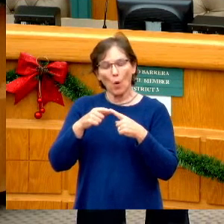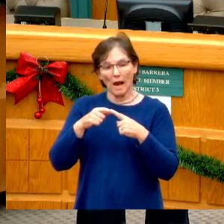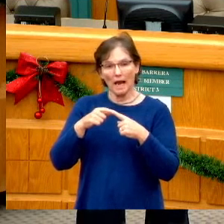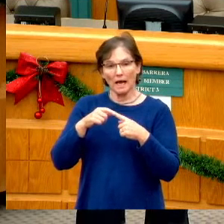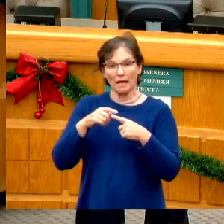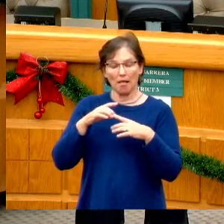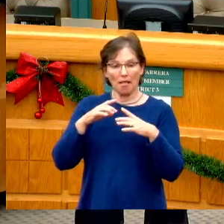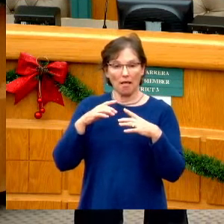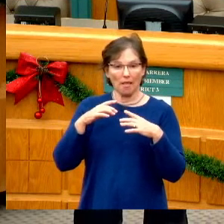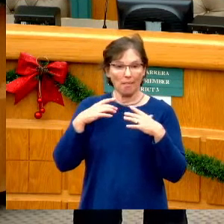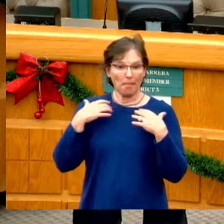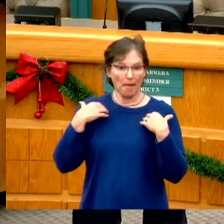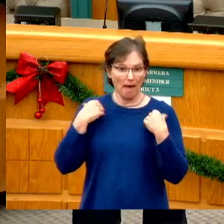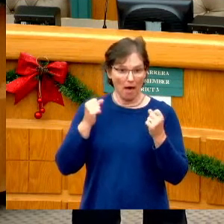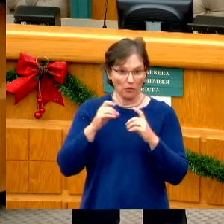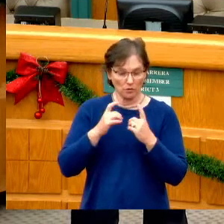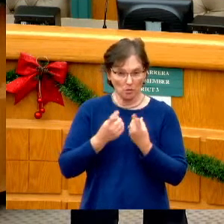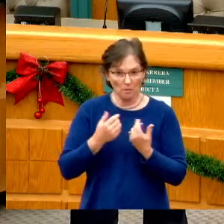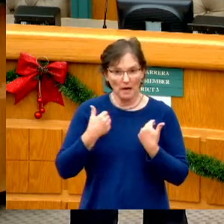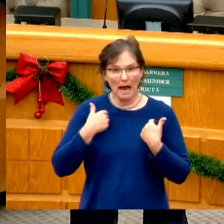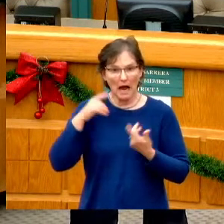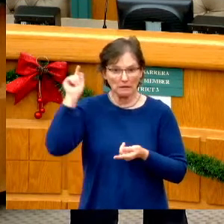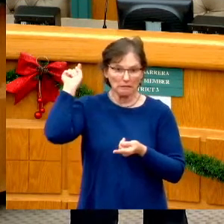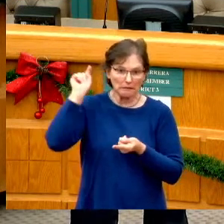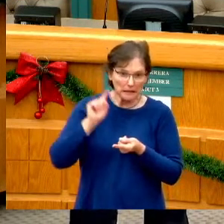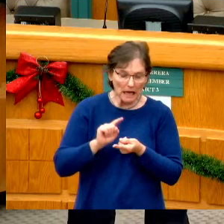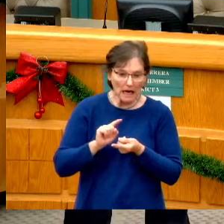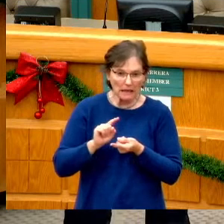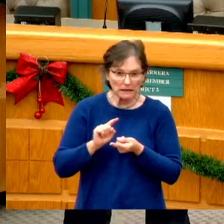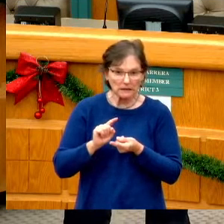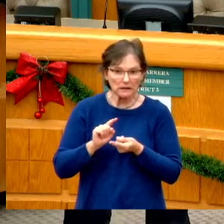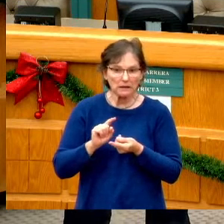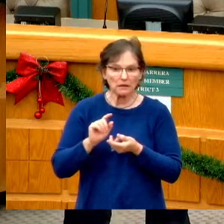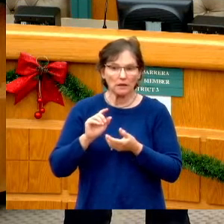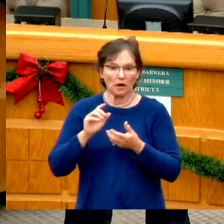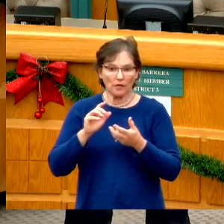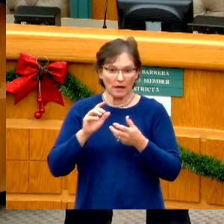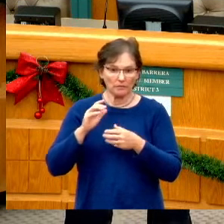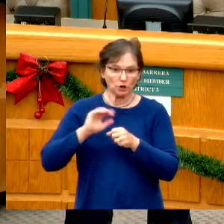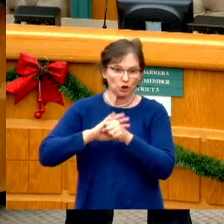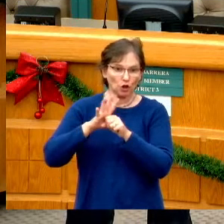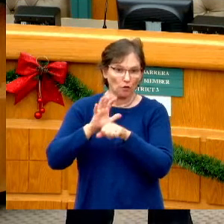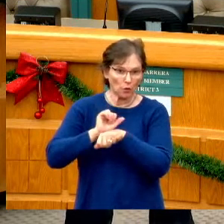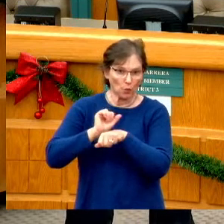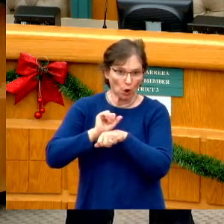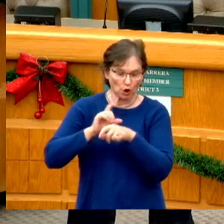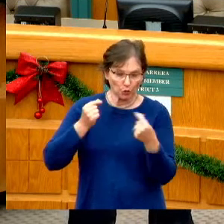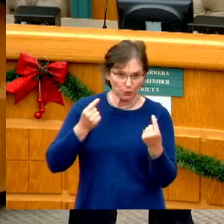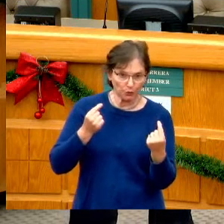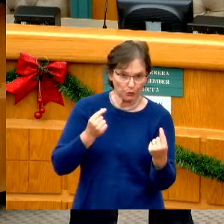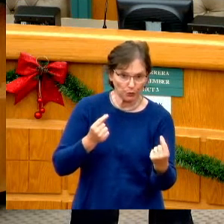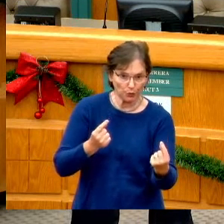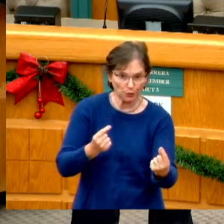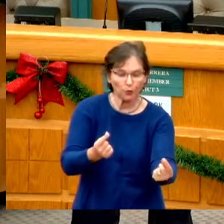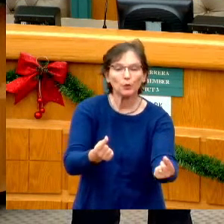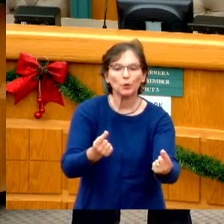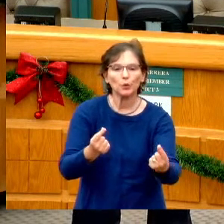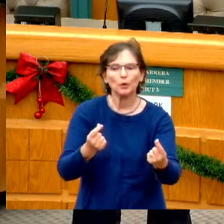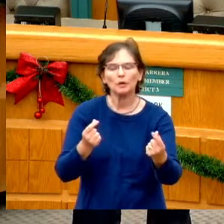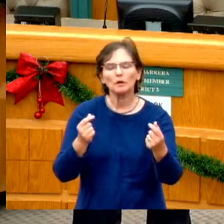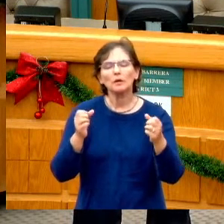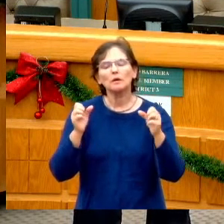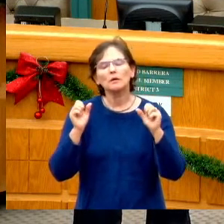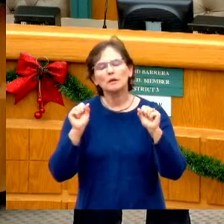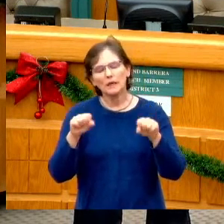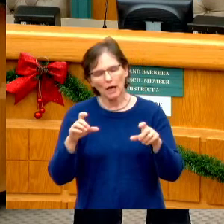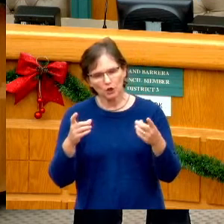definitely to try to get this pandemic behind us and to vaccinate as much of the community that will have us, vaccinate them. After